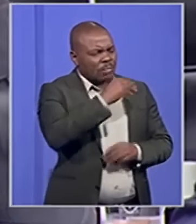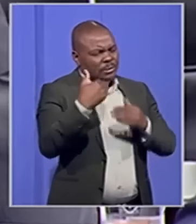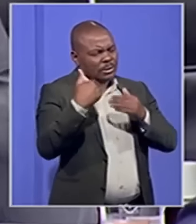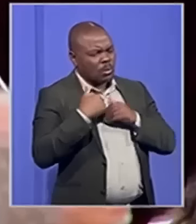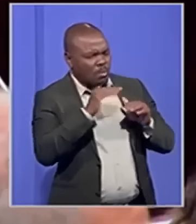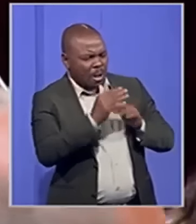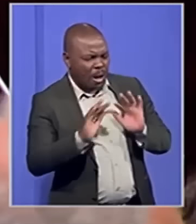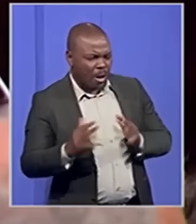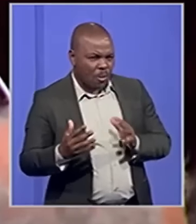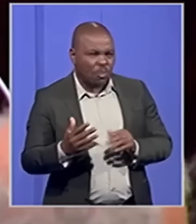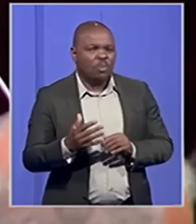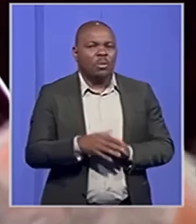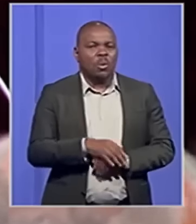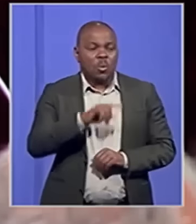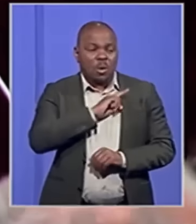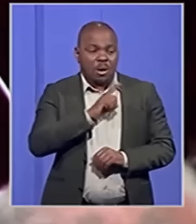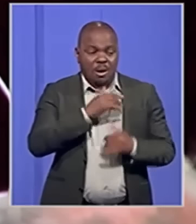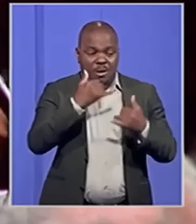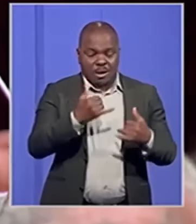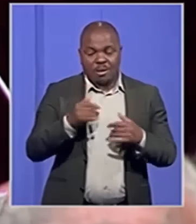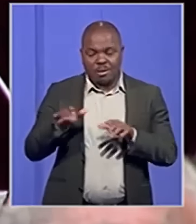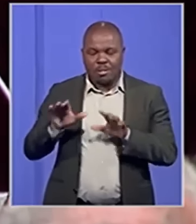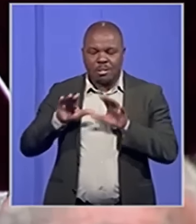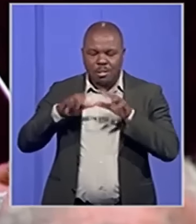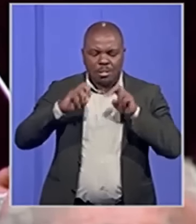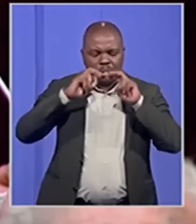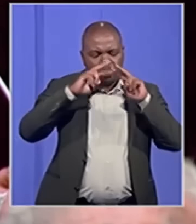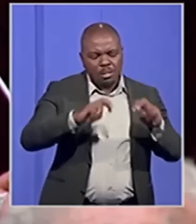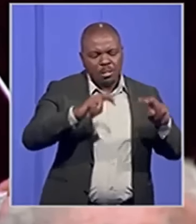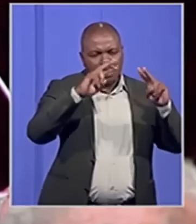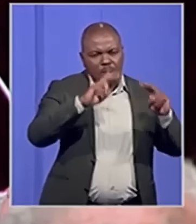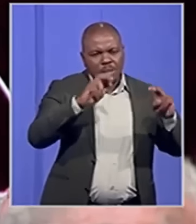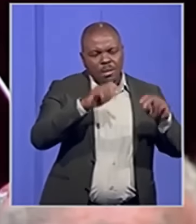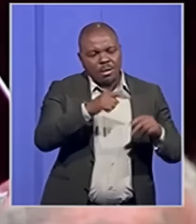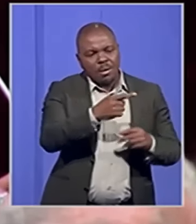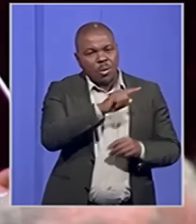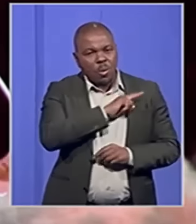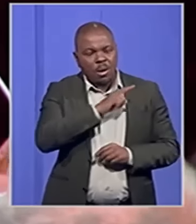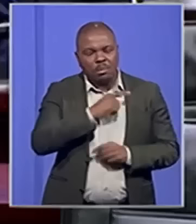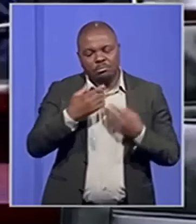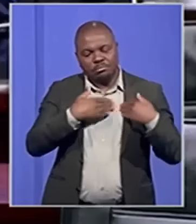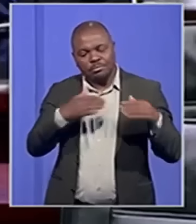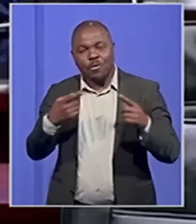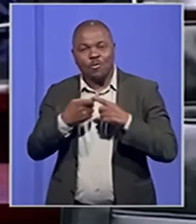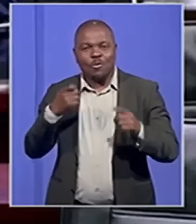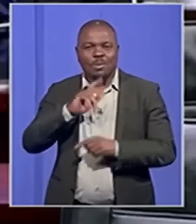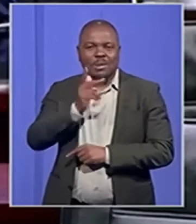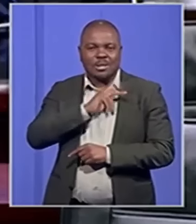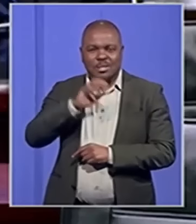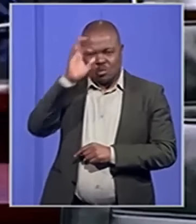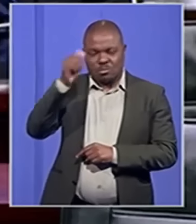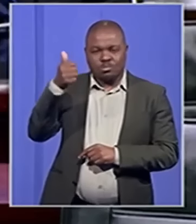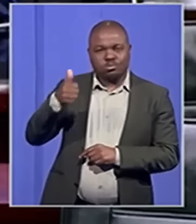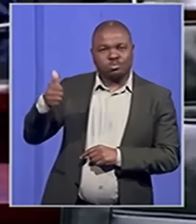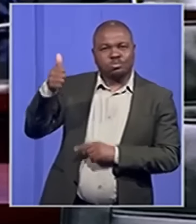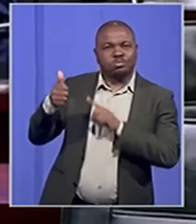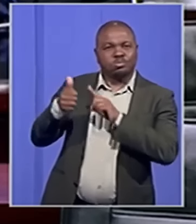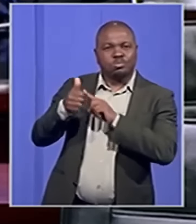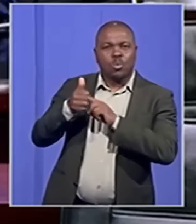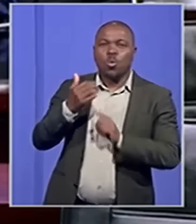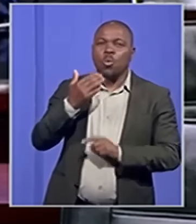yeo gabjale e tsene go fase go nyakišiša ditatofatšo tšeo di dirilwego ke mokomishenara wa maphodisa ka